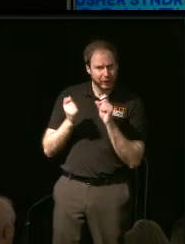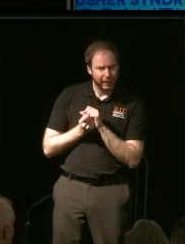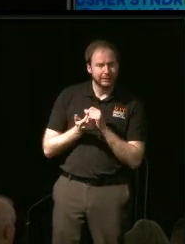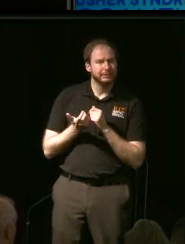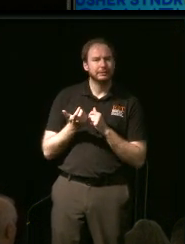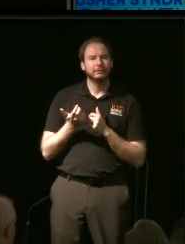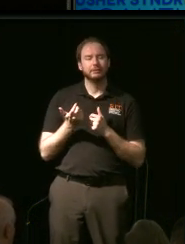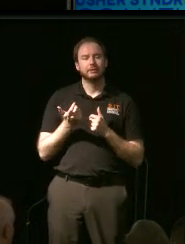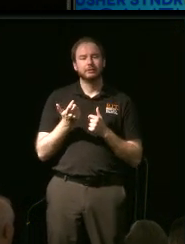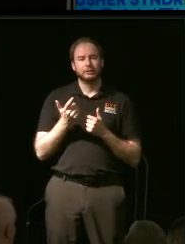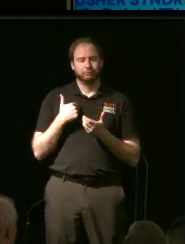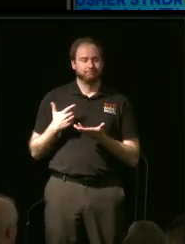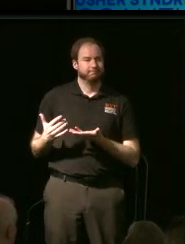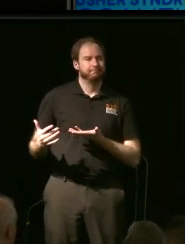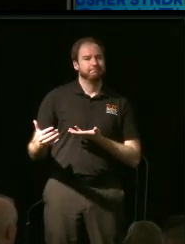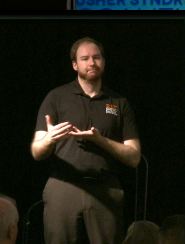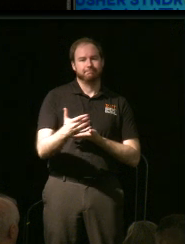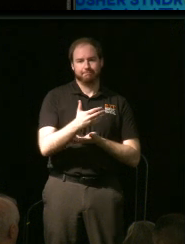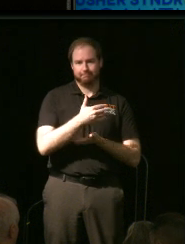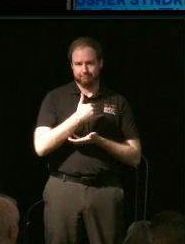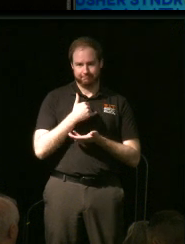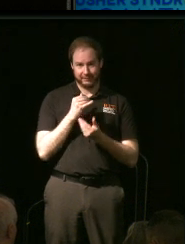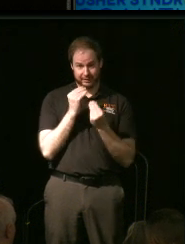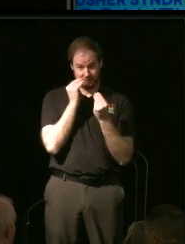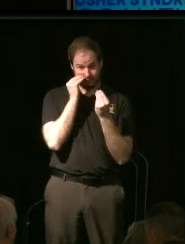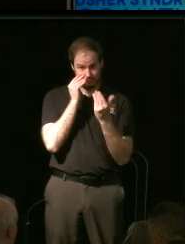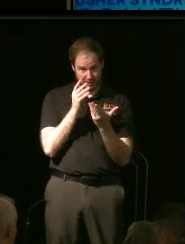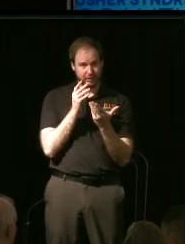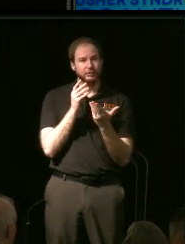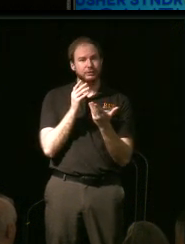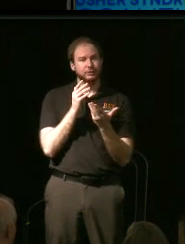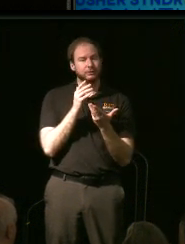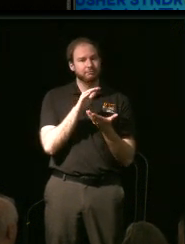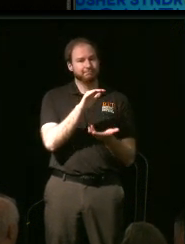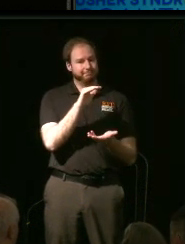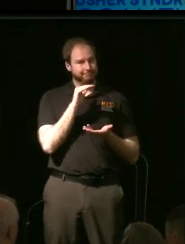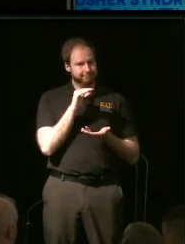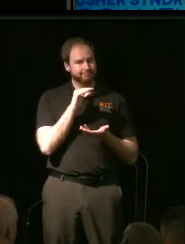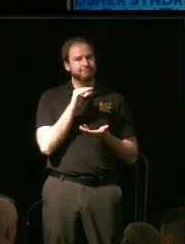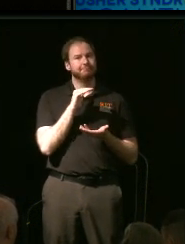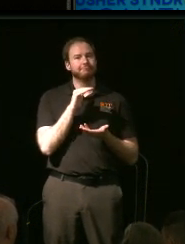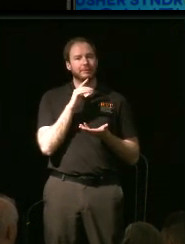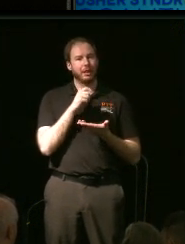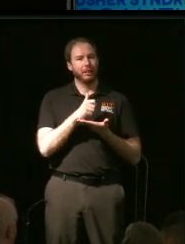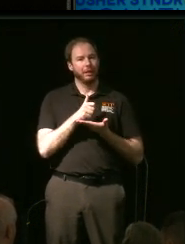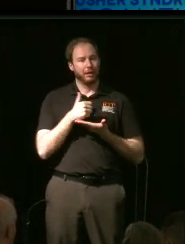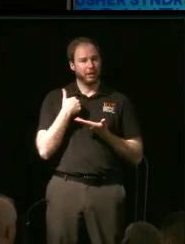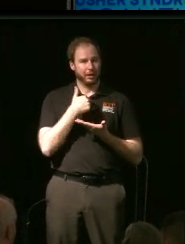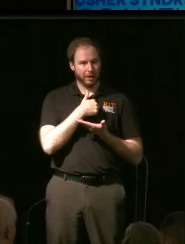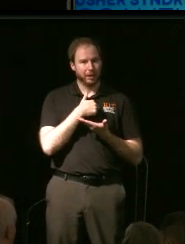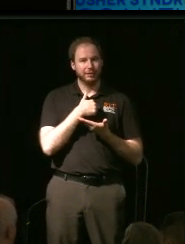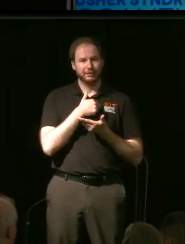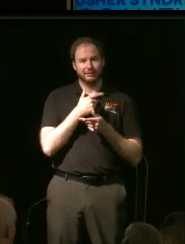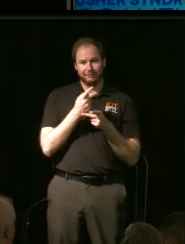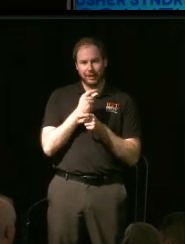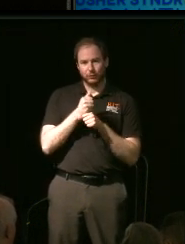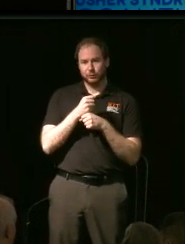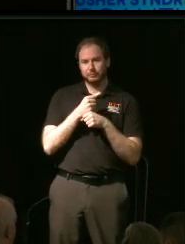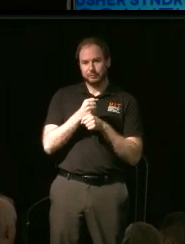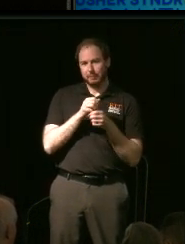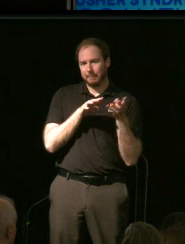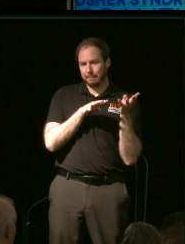We use all of this information and gather other information about how to manufacture the